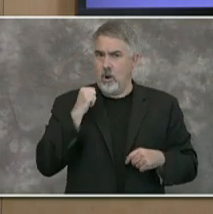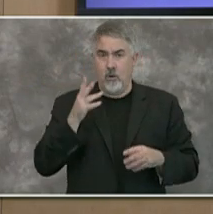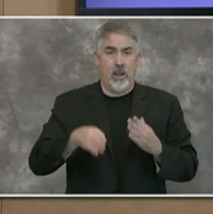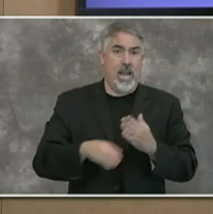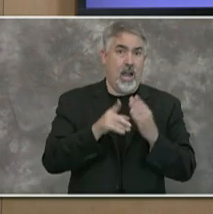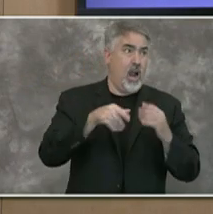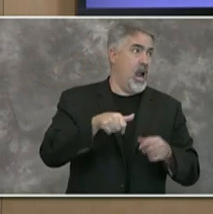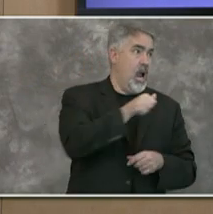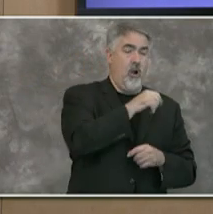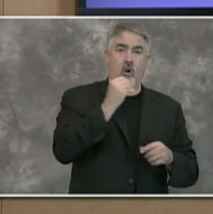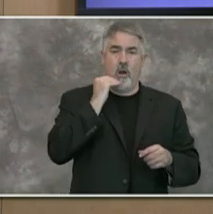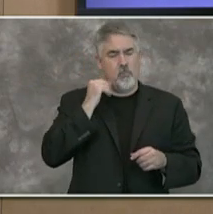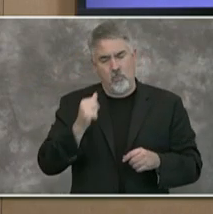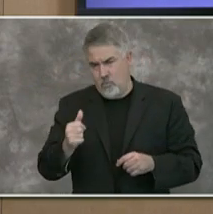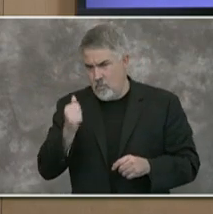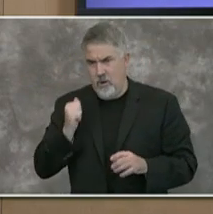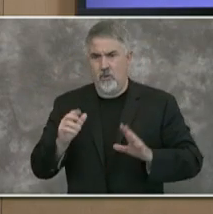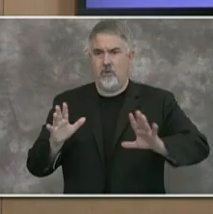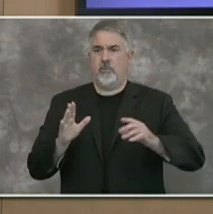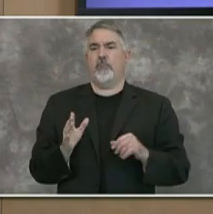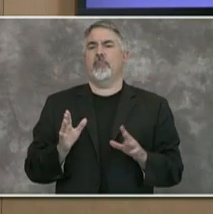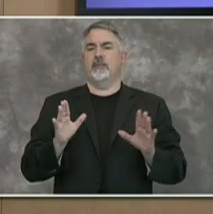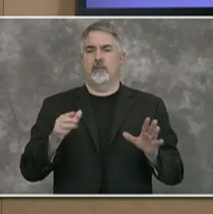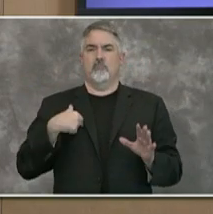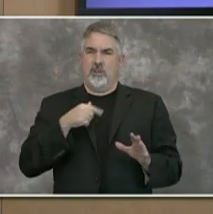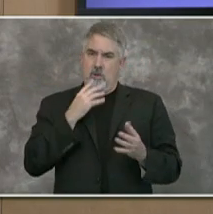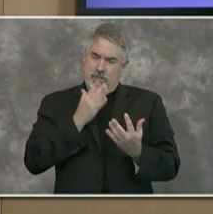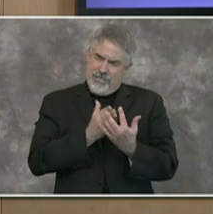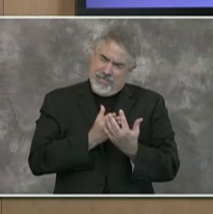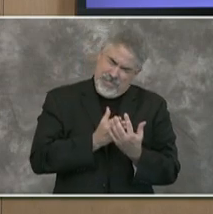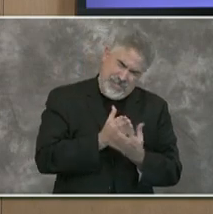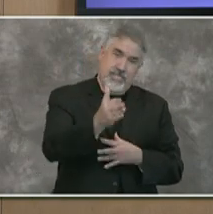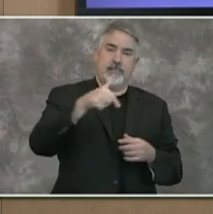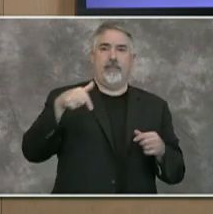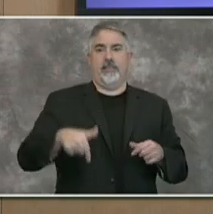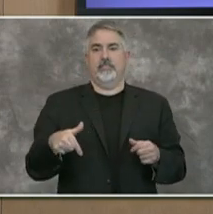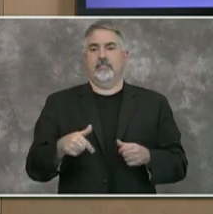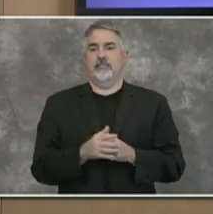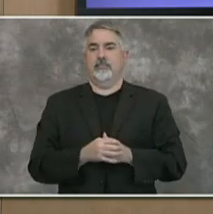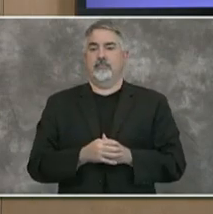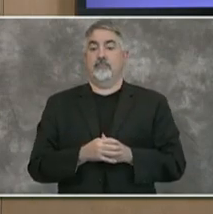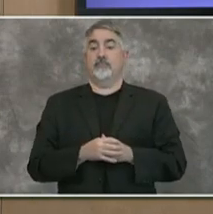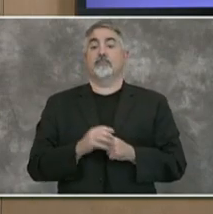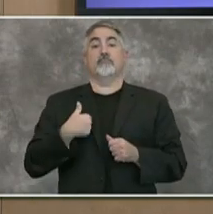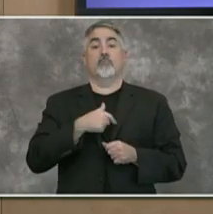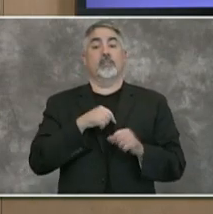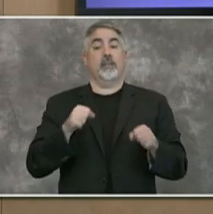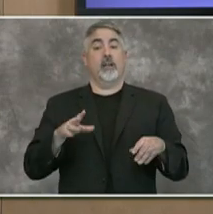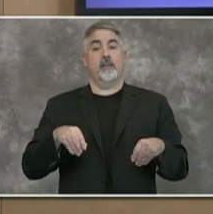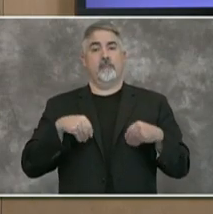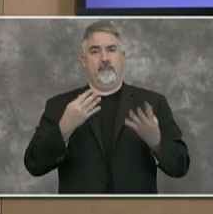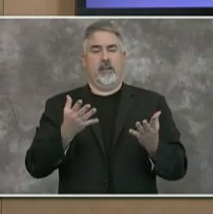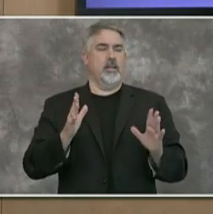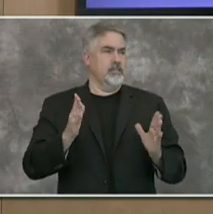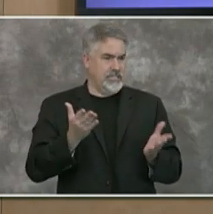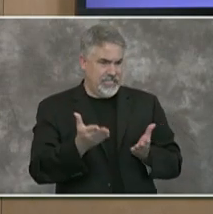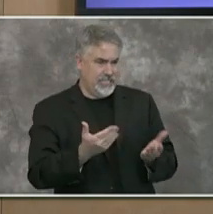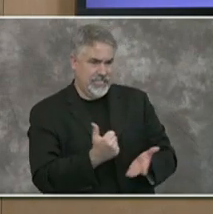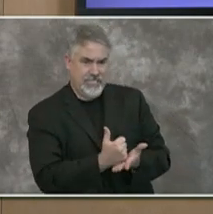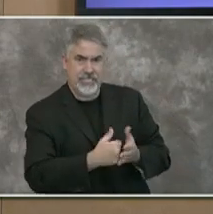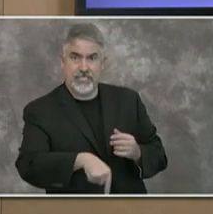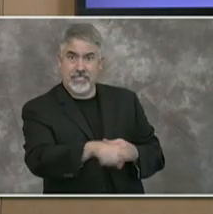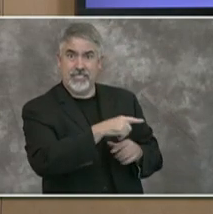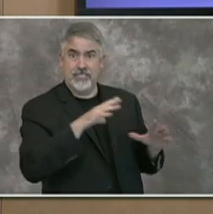we will get through this. And the better that we are all able to provide that level of assurance and that level of comfort, the